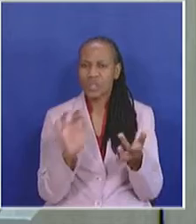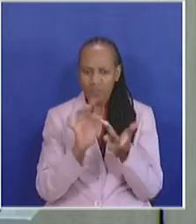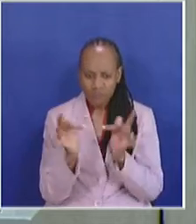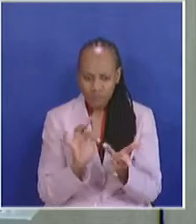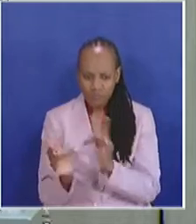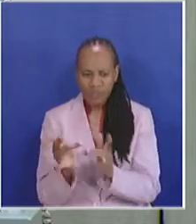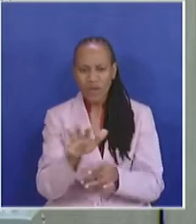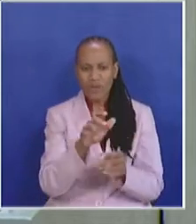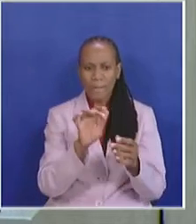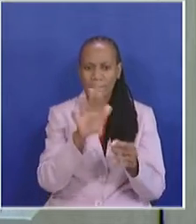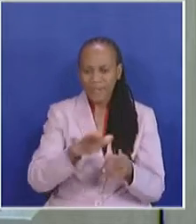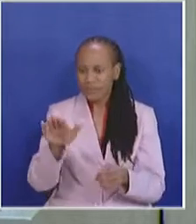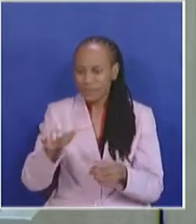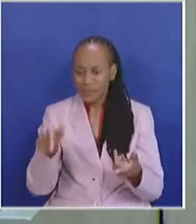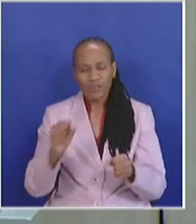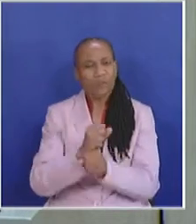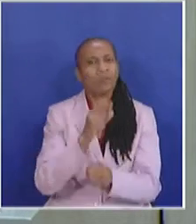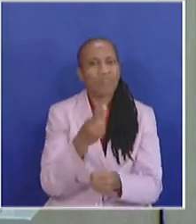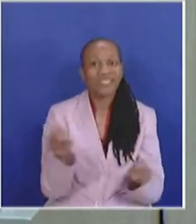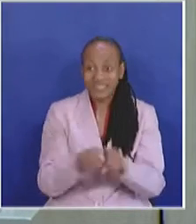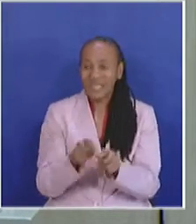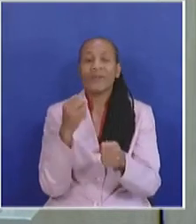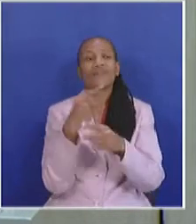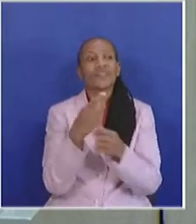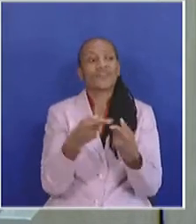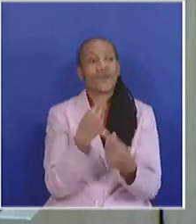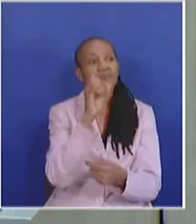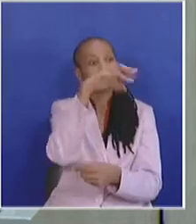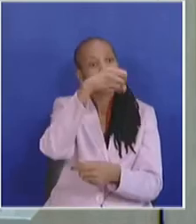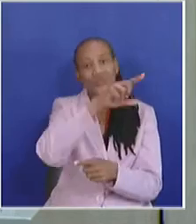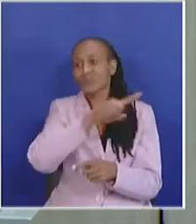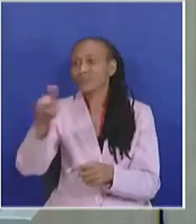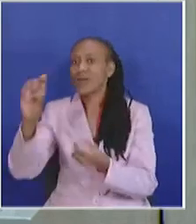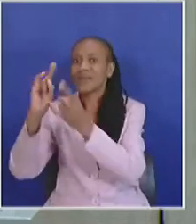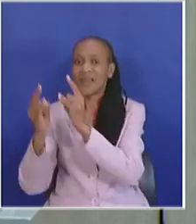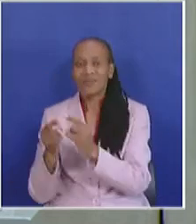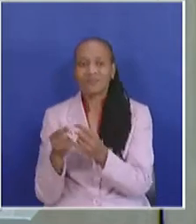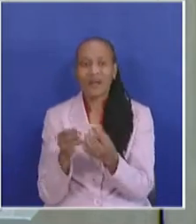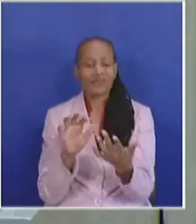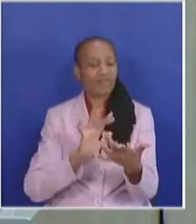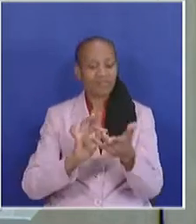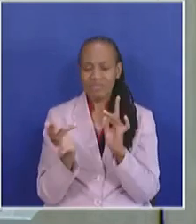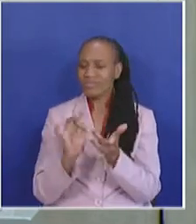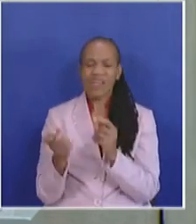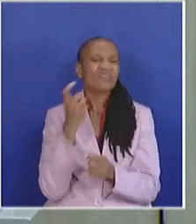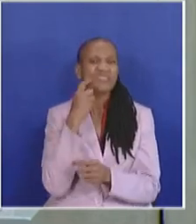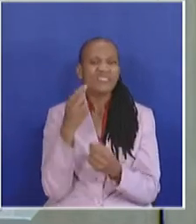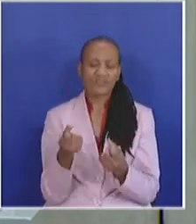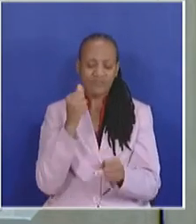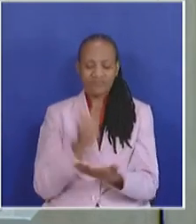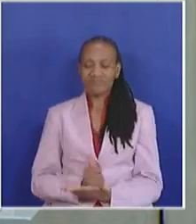Minister was saying. Even in a taxi, when you travel from Soweto to town, we are able to access internet just from a